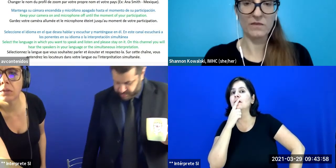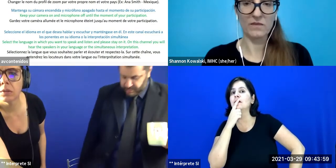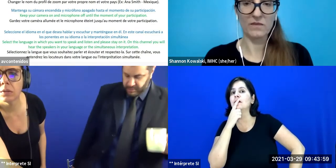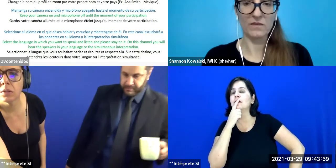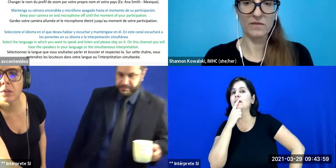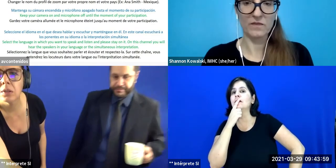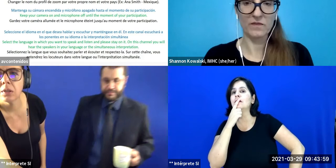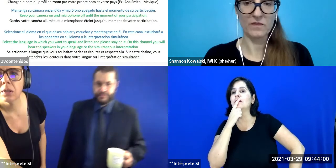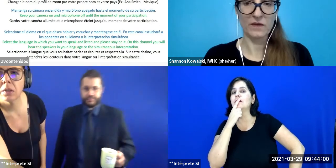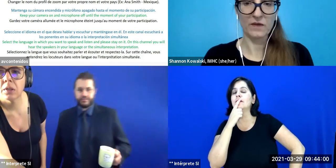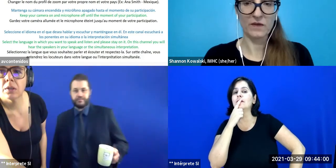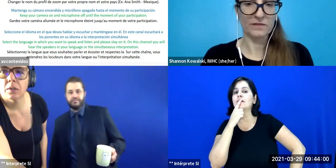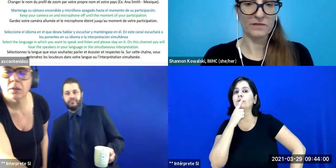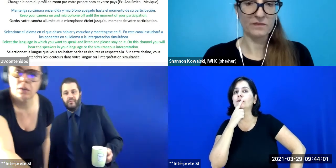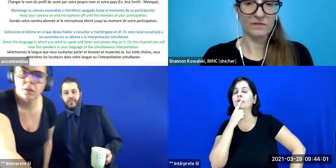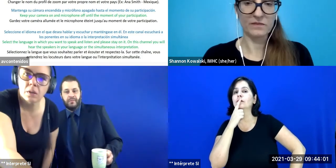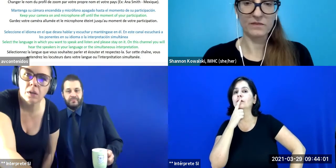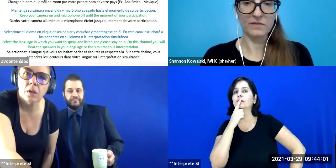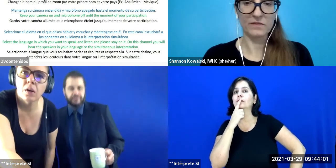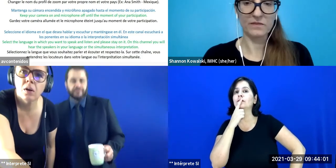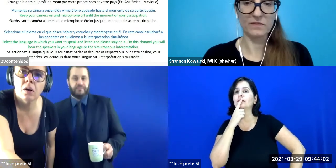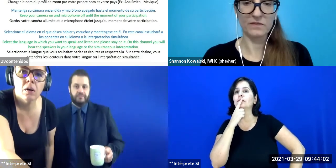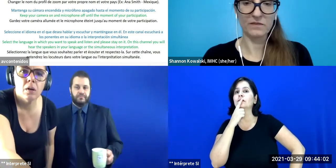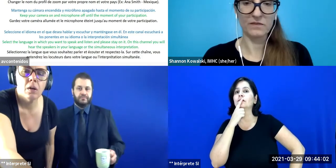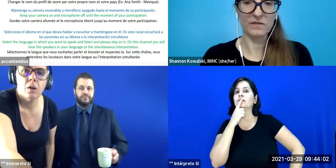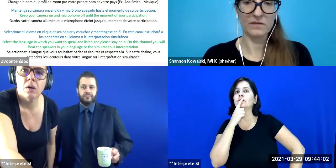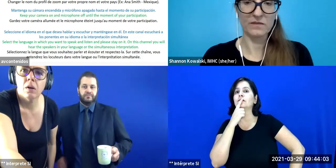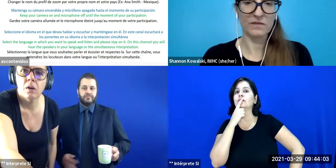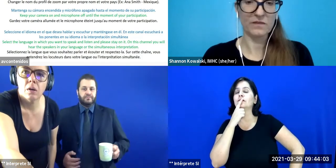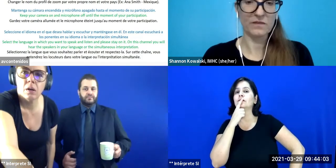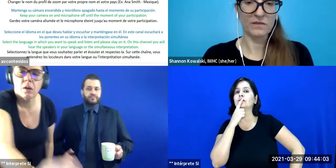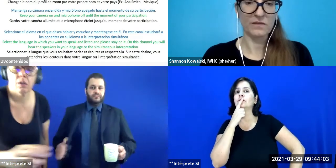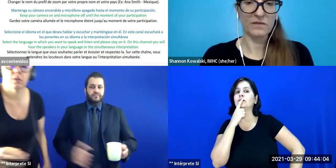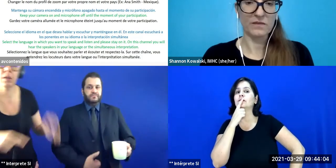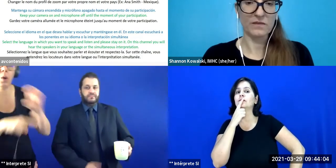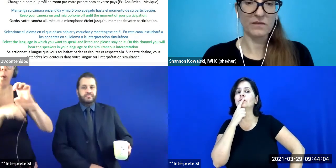Hola, buenos días. Cecilia Chacón, Secretaria de Derechos Humanos del Ecuador, les saluda.